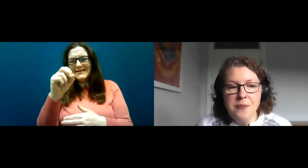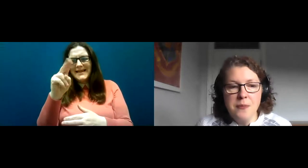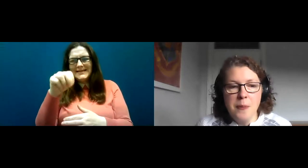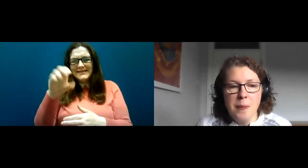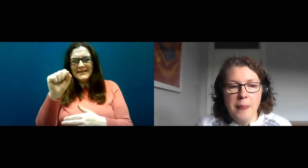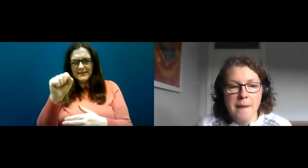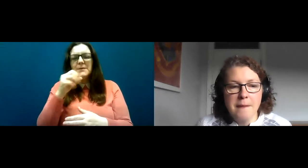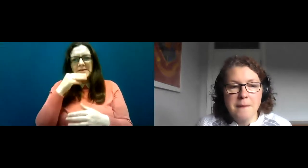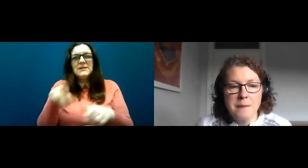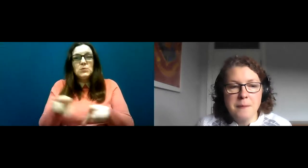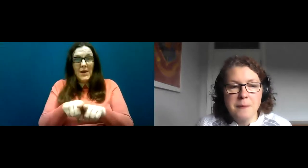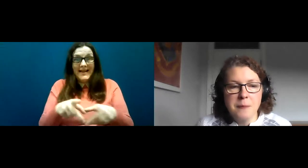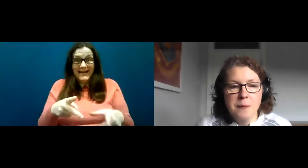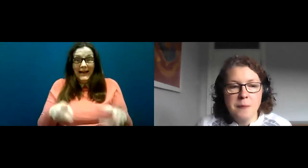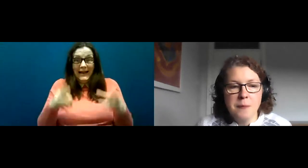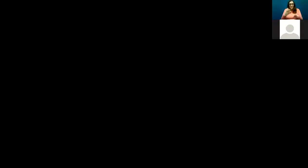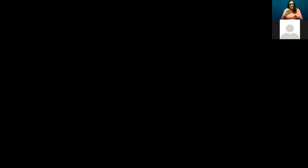Thank you.